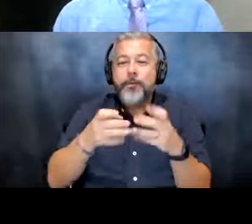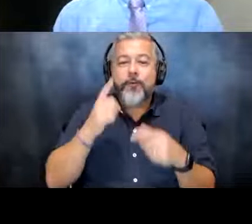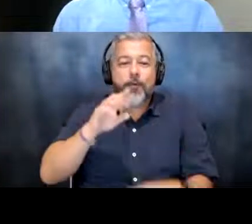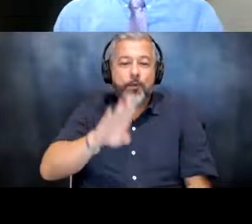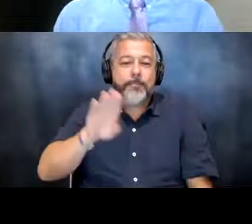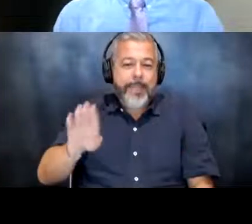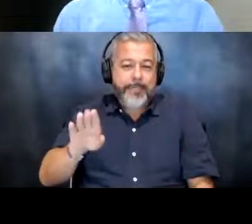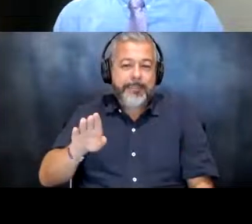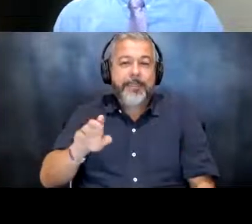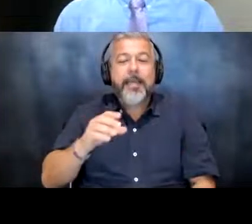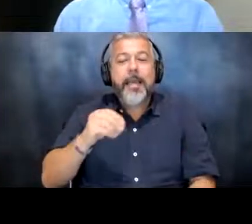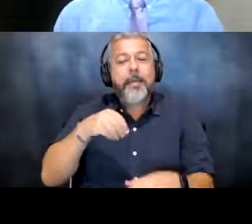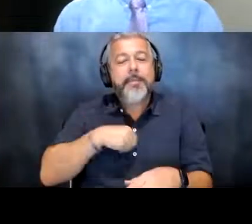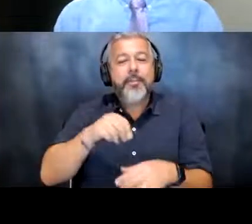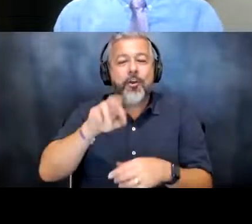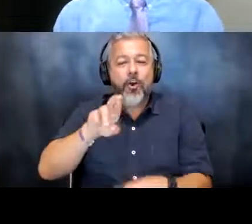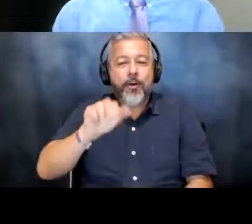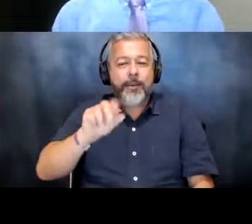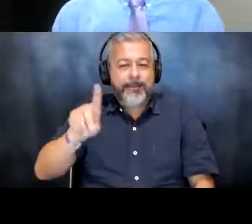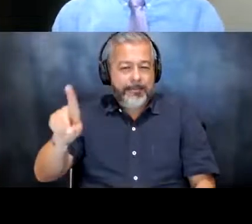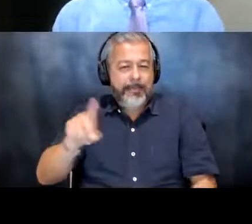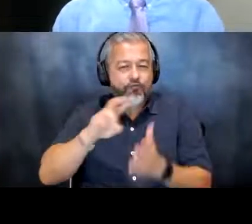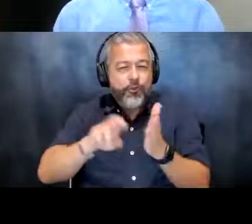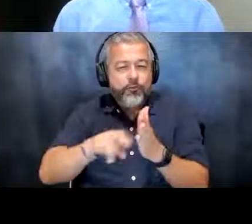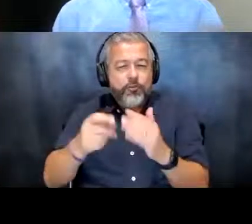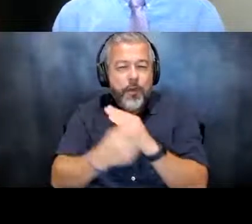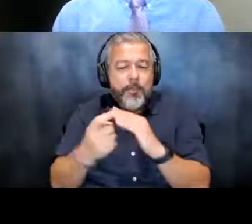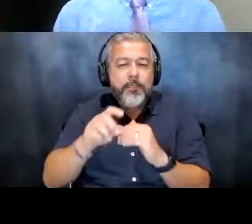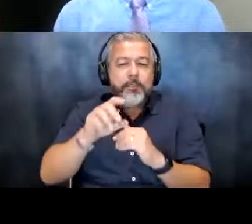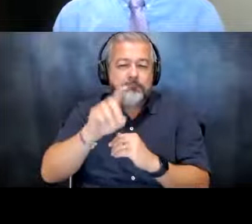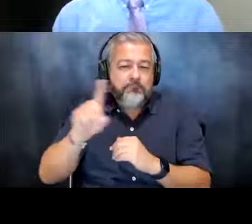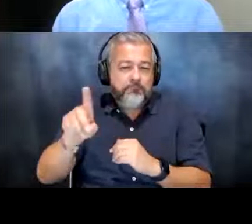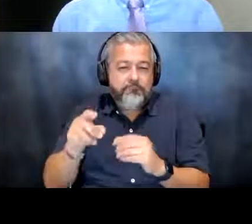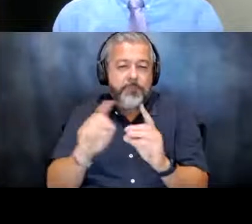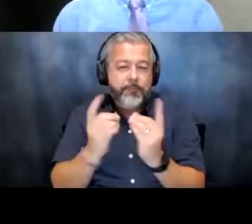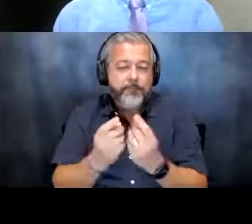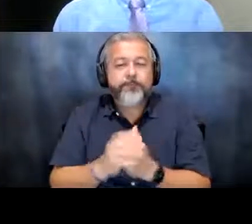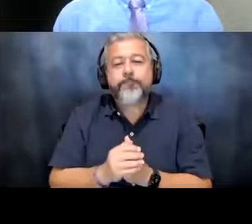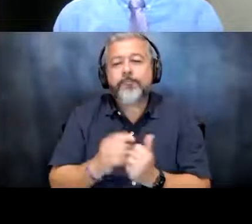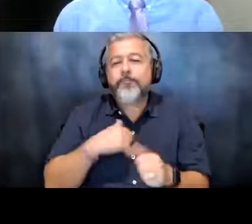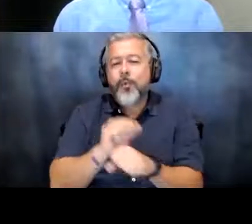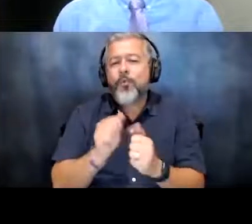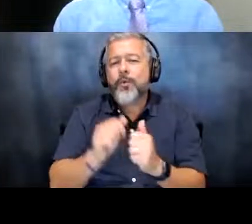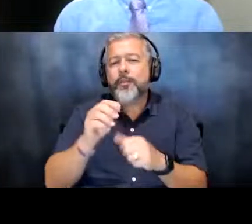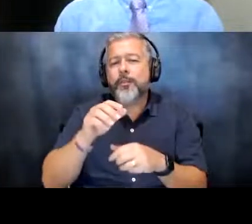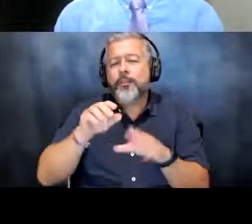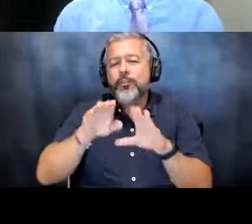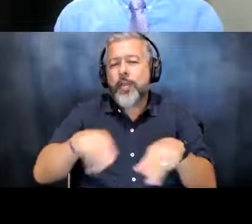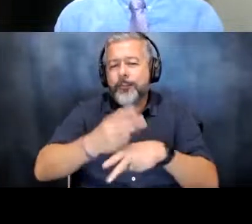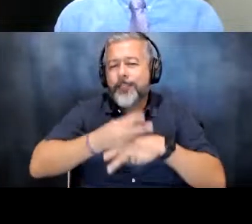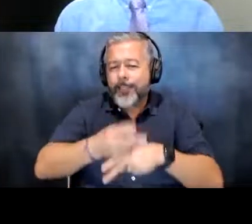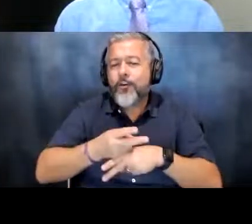I'm in the Research Automation and Data Division. So I've been working on childcare projects for about 2 years